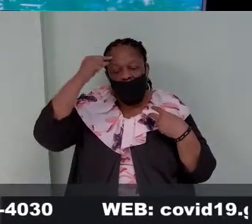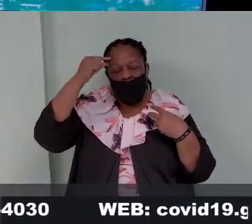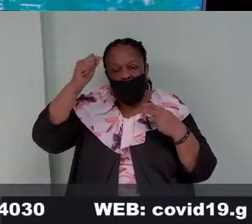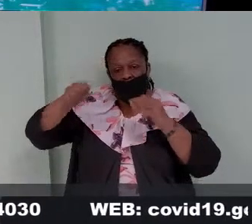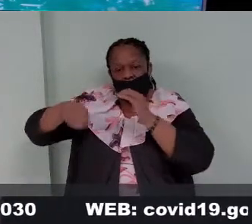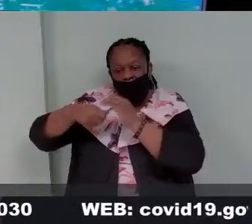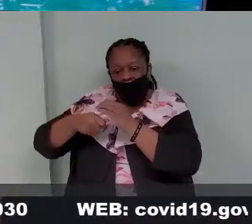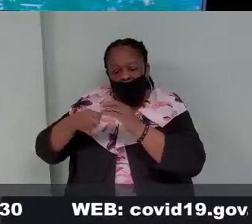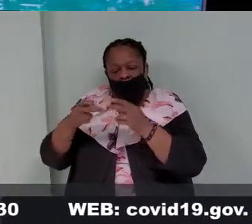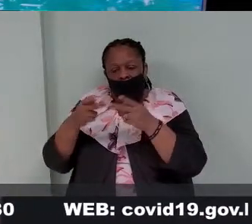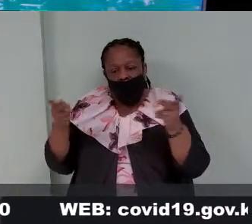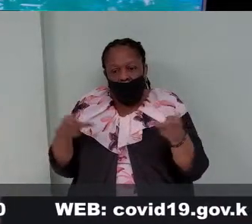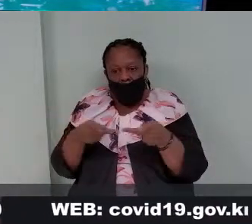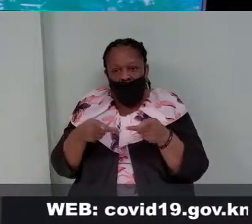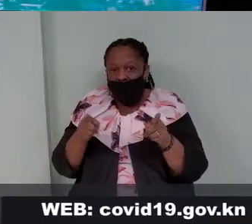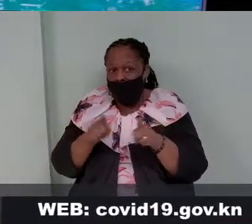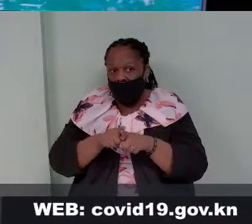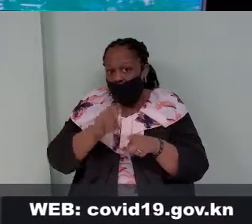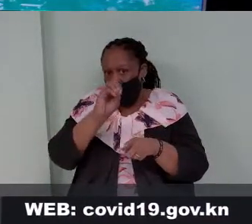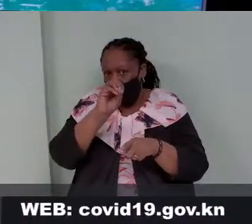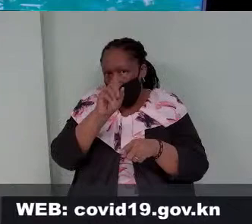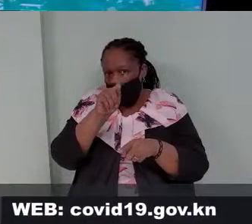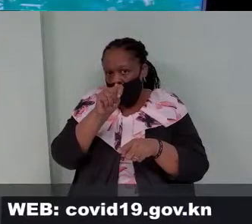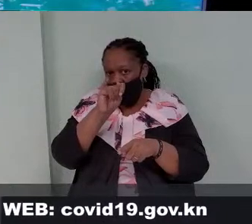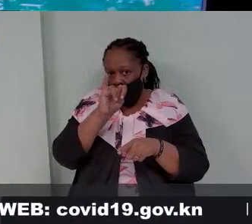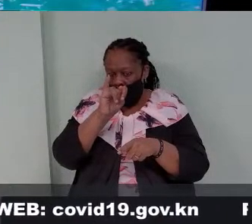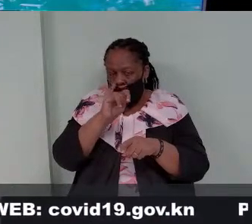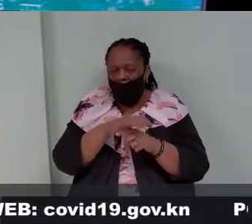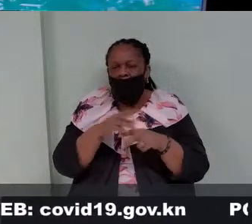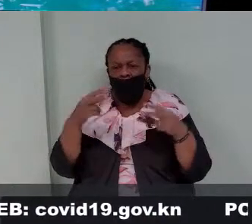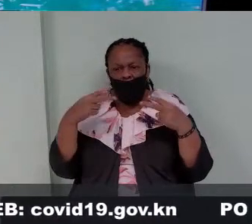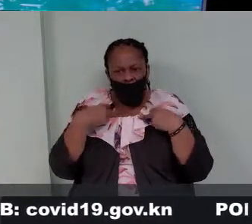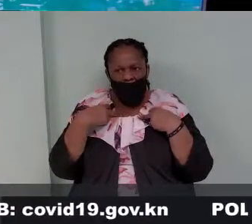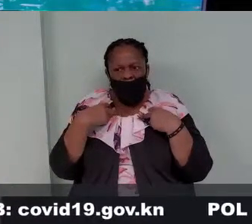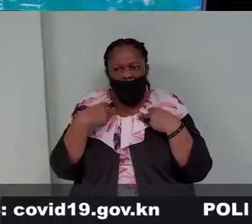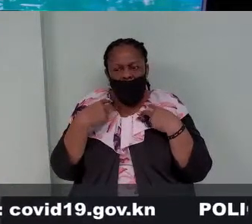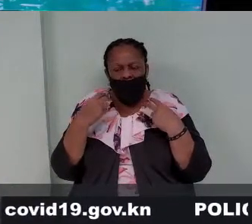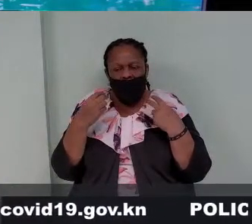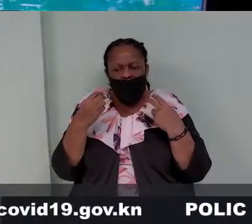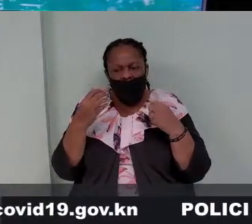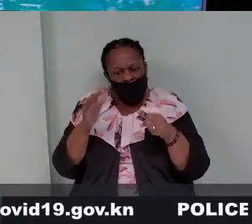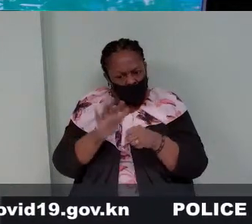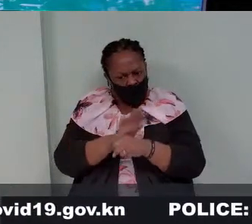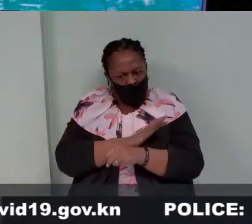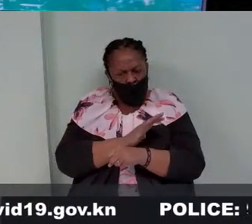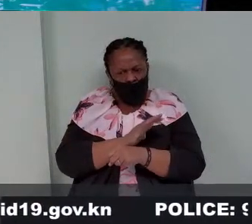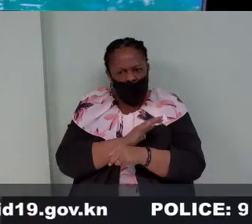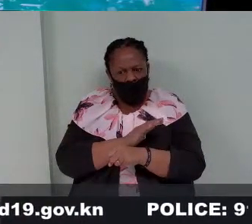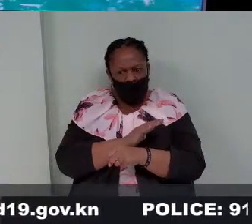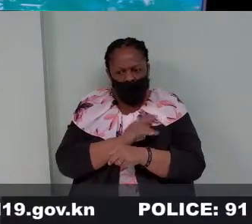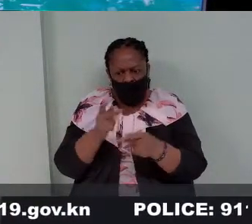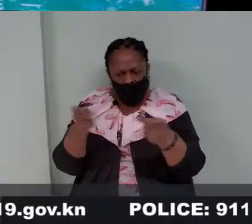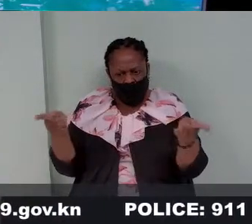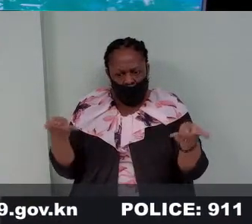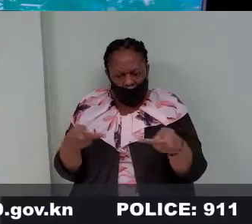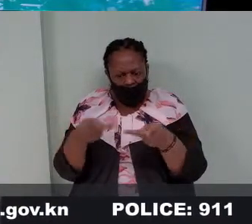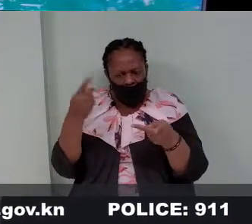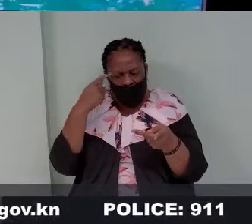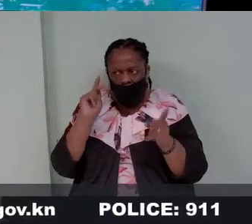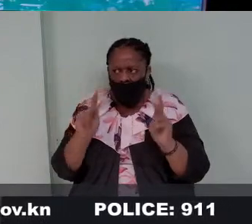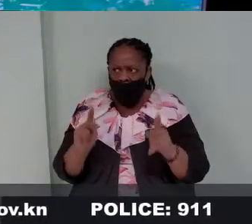quarantine facilities to accommodate the passengers coming in, bearing in mind that quarantine is